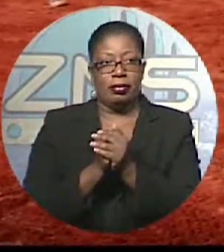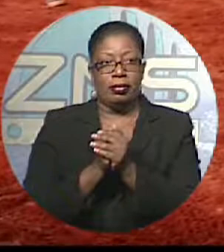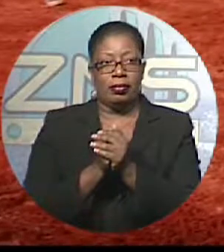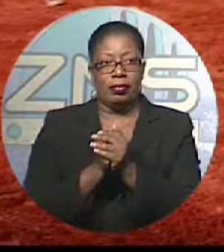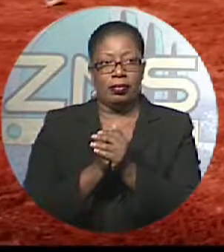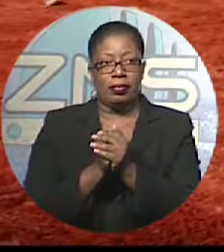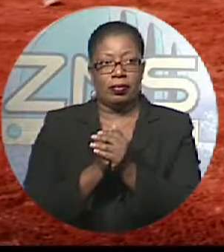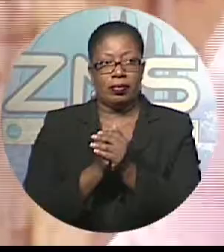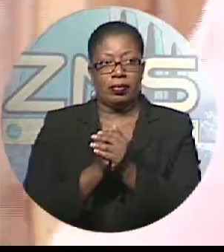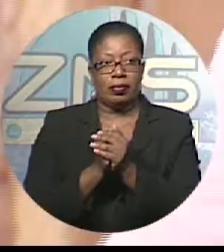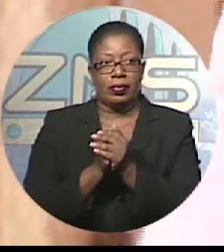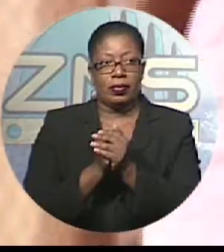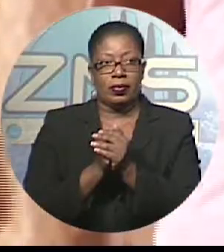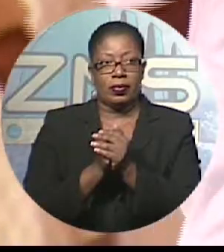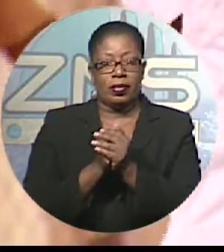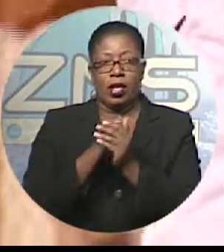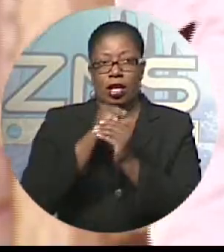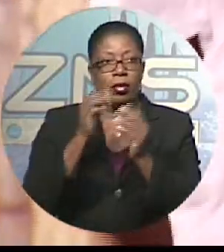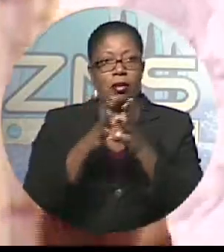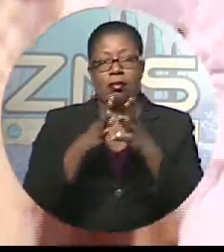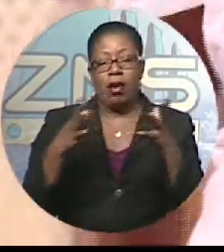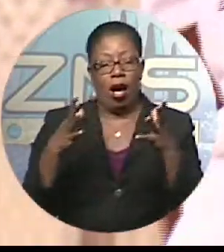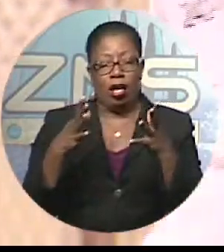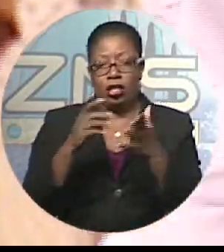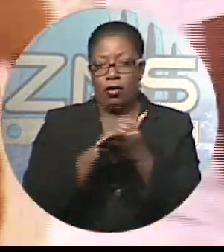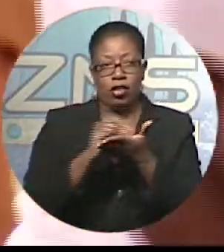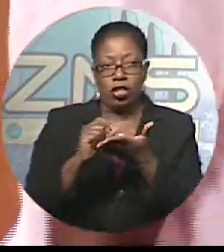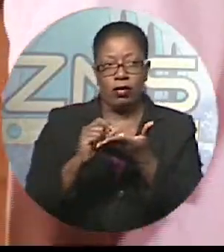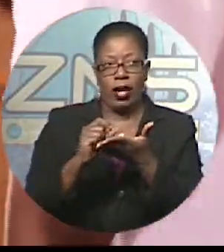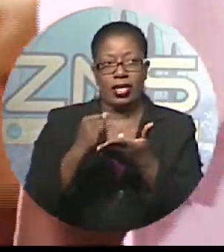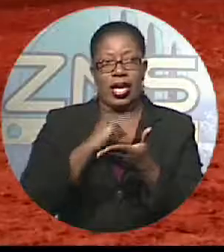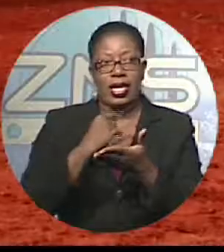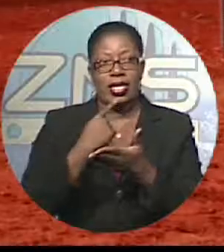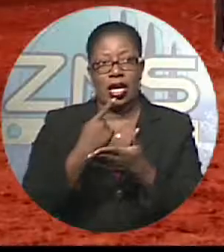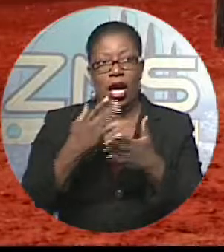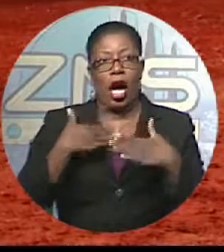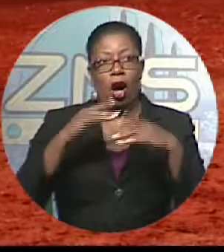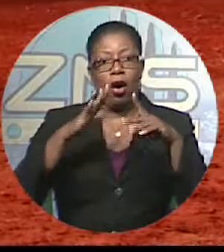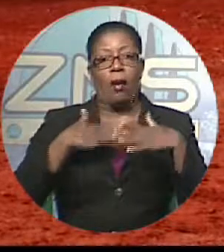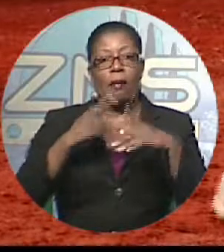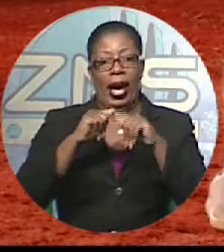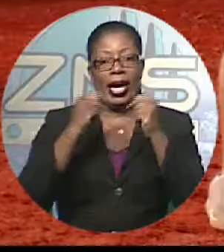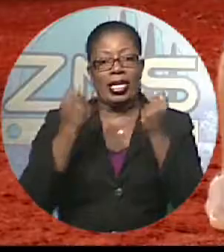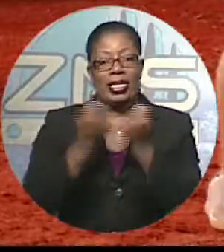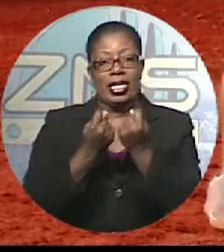Of course, I wouldn't be much of a journalist if I didn't say how my team performed.